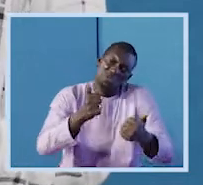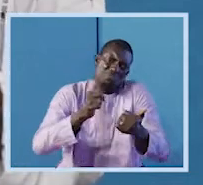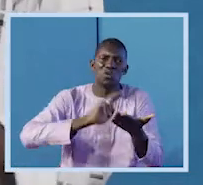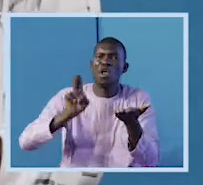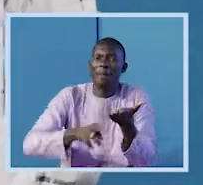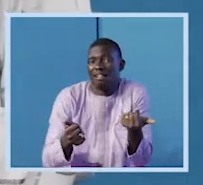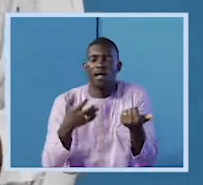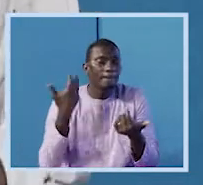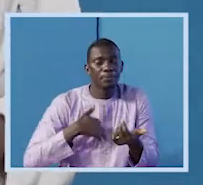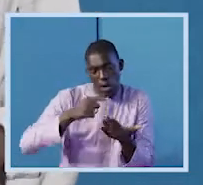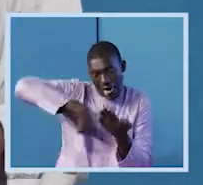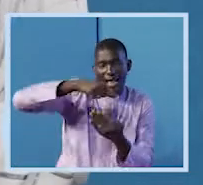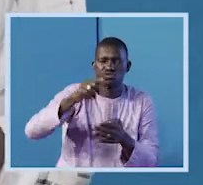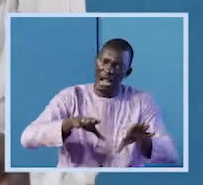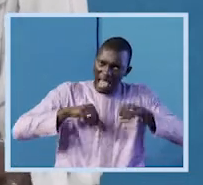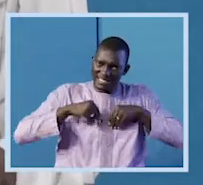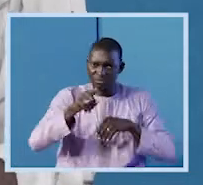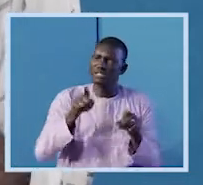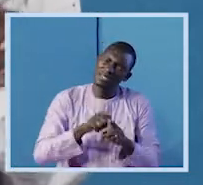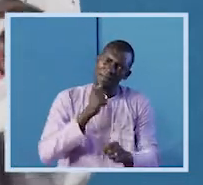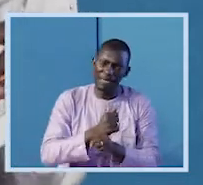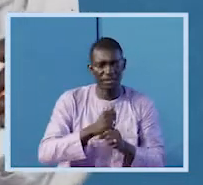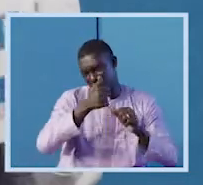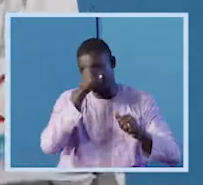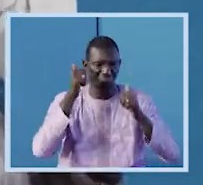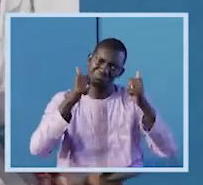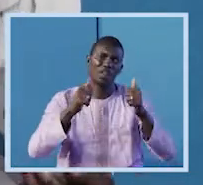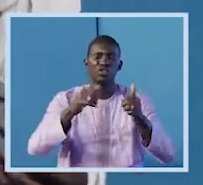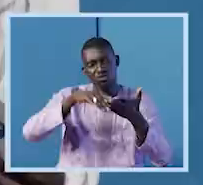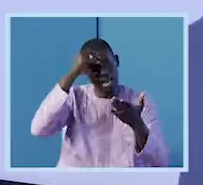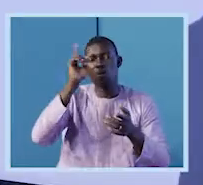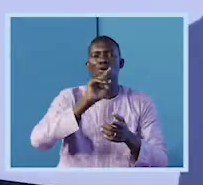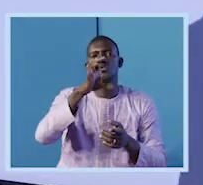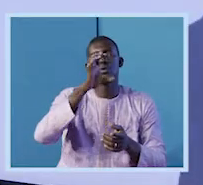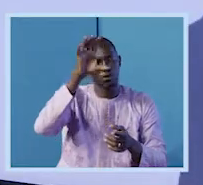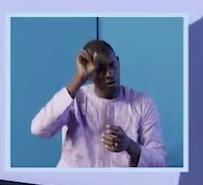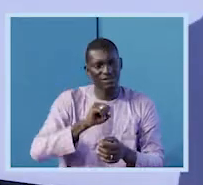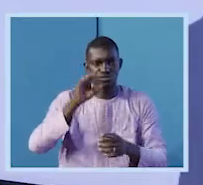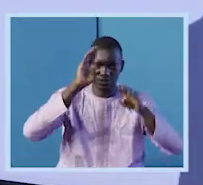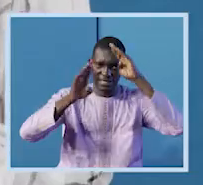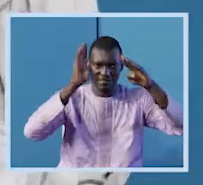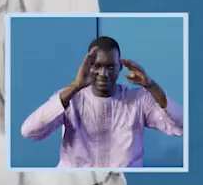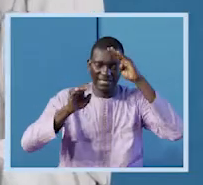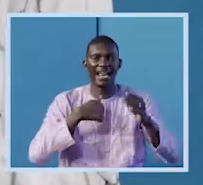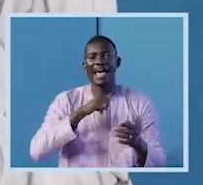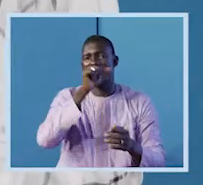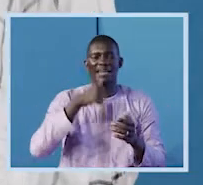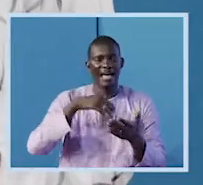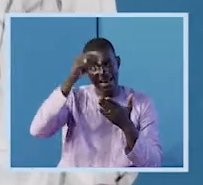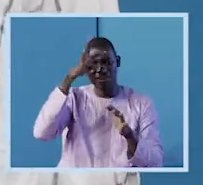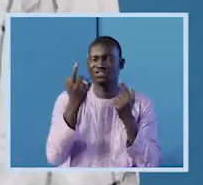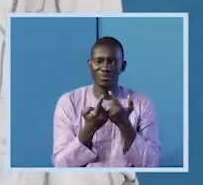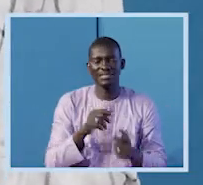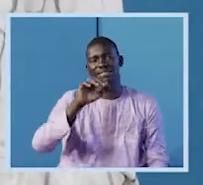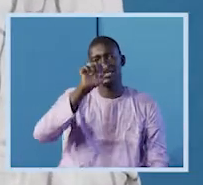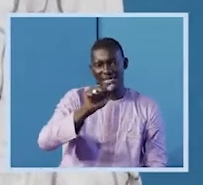you accept you and are actually making efforts to learn what you can understand. So thank you so much. And I learned something. You said this is A, right? A,